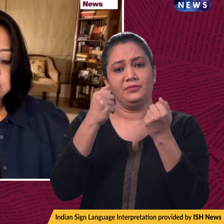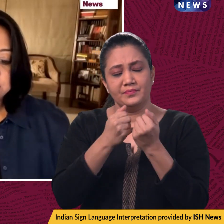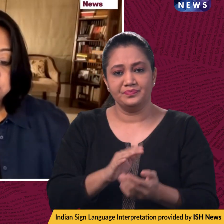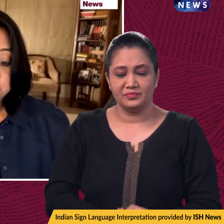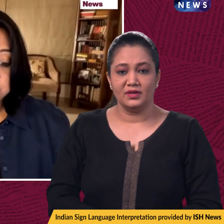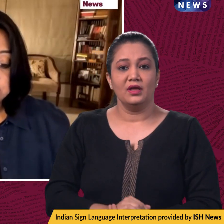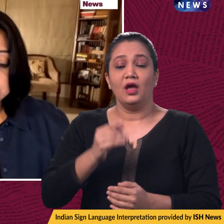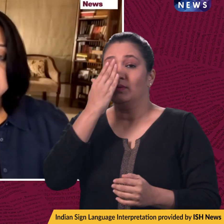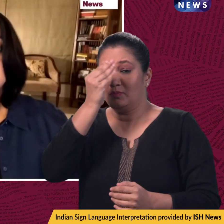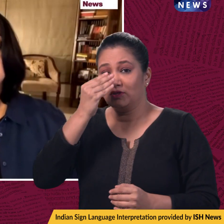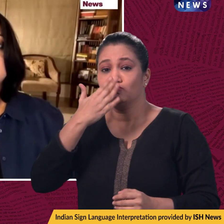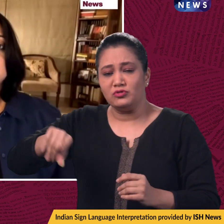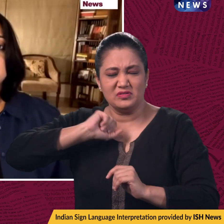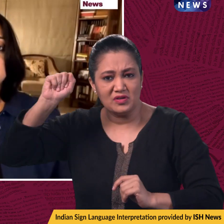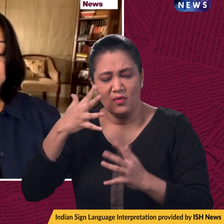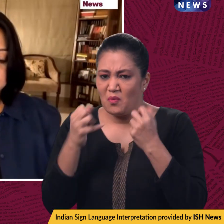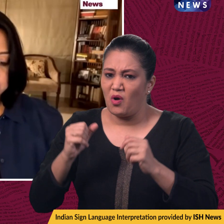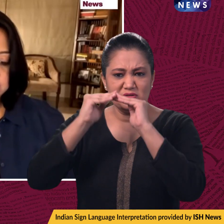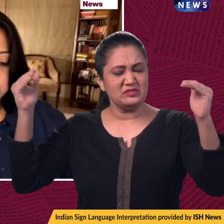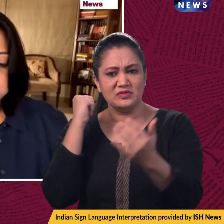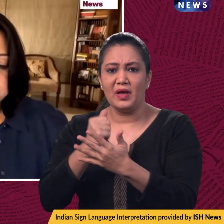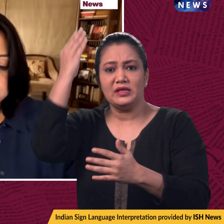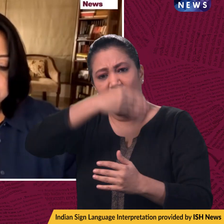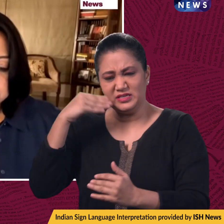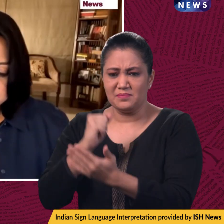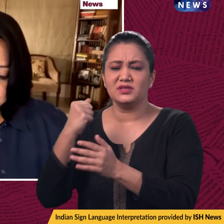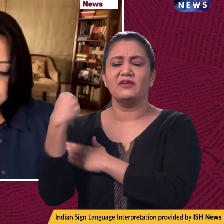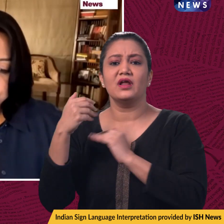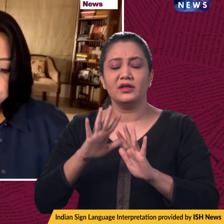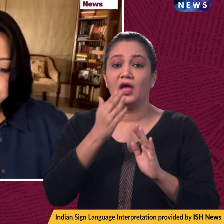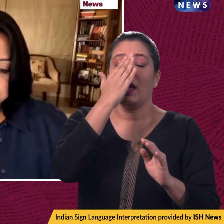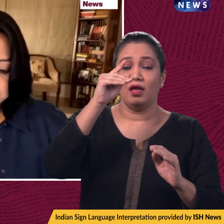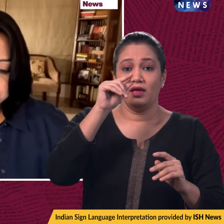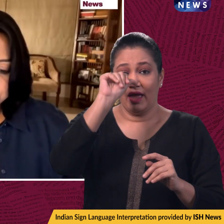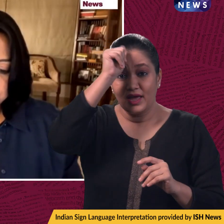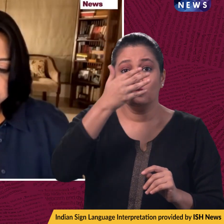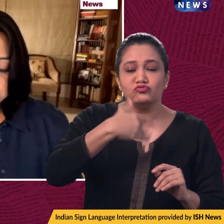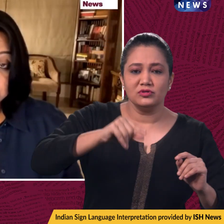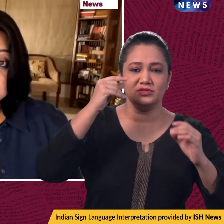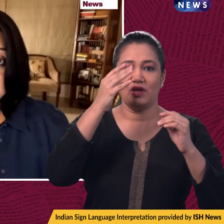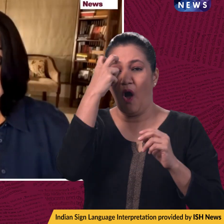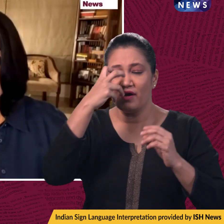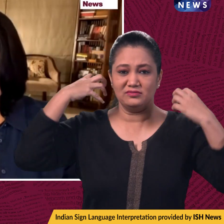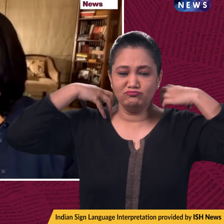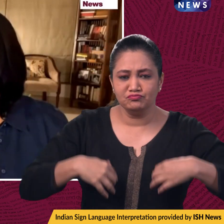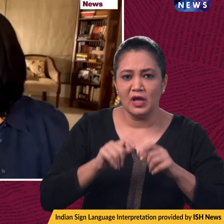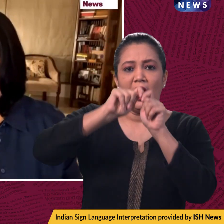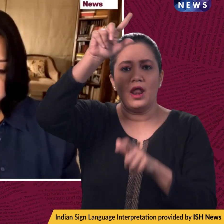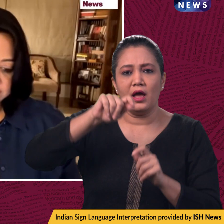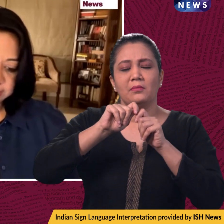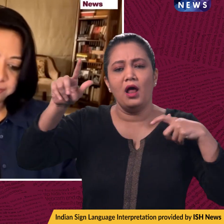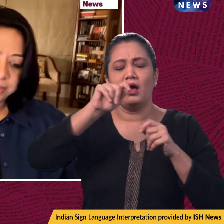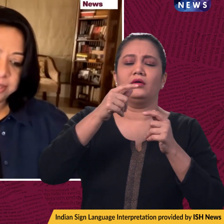students chanted, "We want justice," demanding their right to wear the hijab. The Hindu students wore saffron shawls and chanted Jai Shri